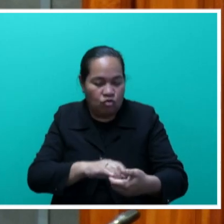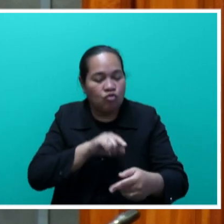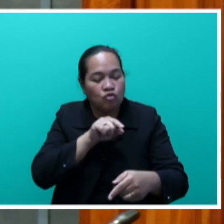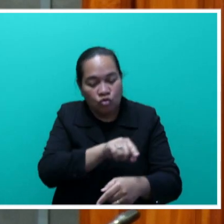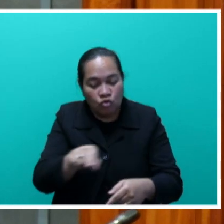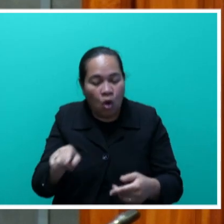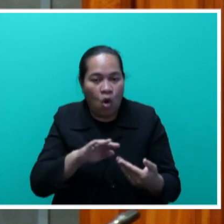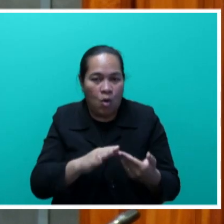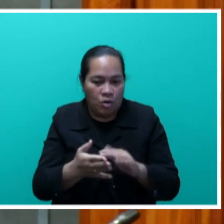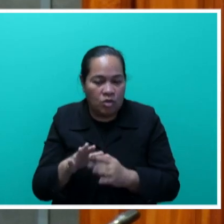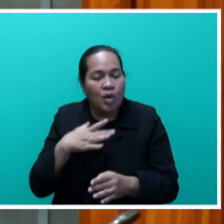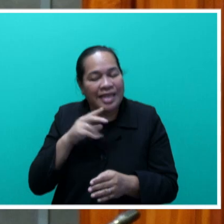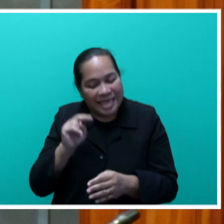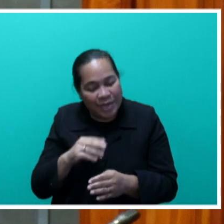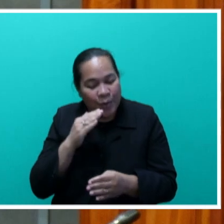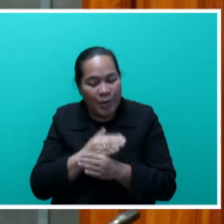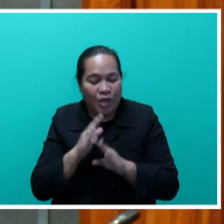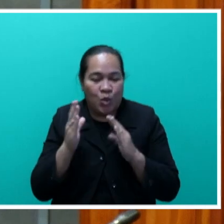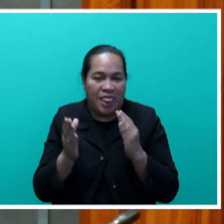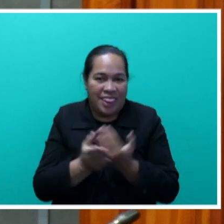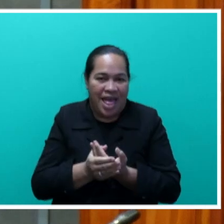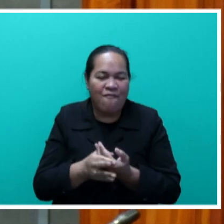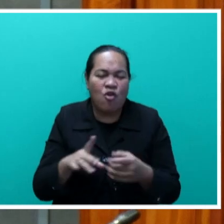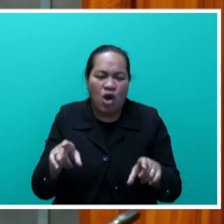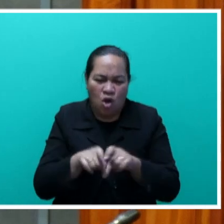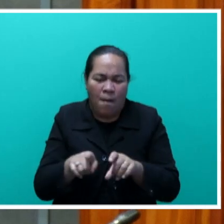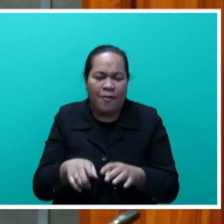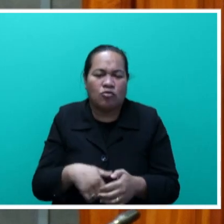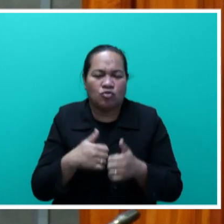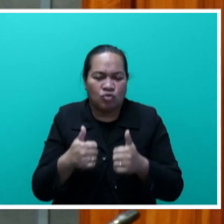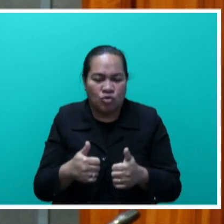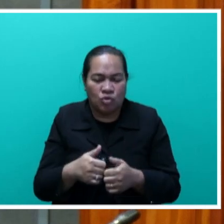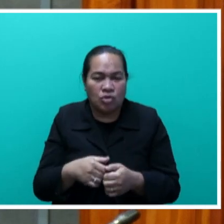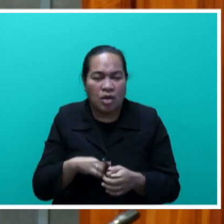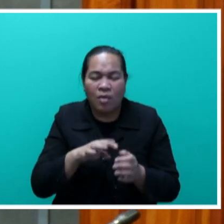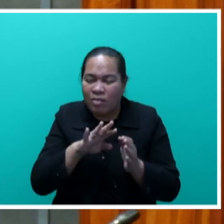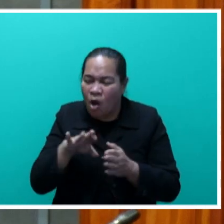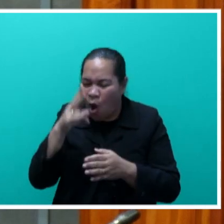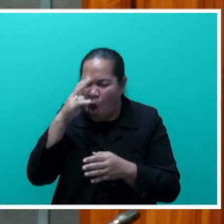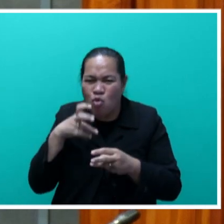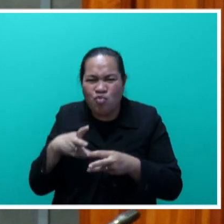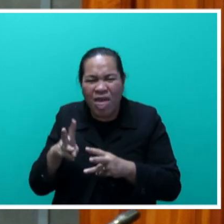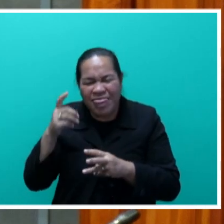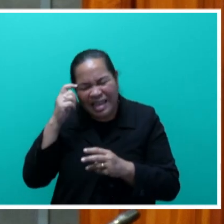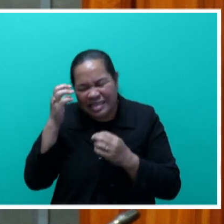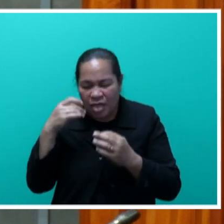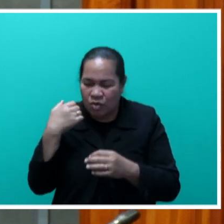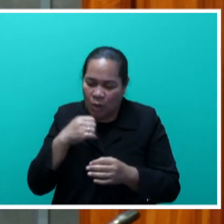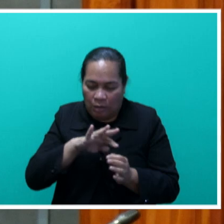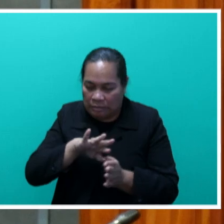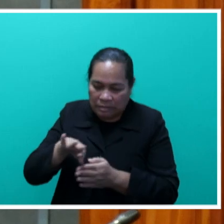work together for the common good of our nation, whereby we move away from the old mentality of operating in